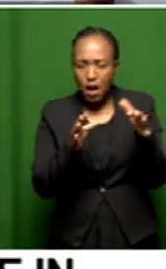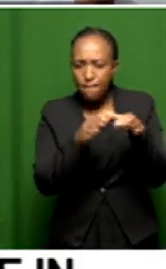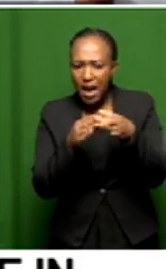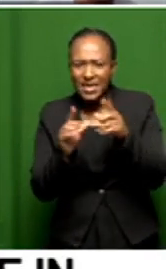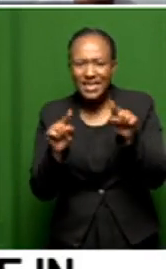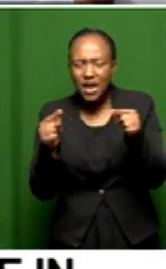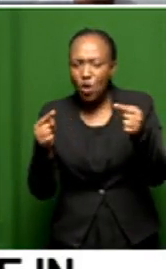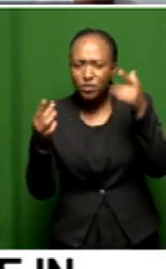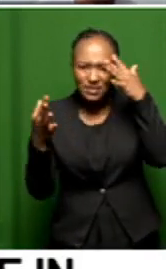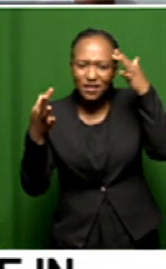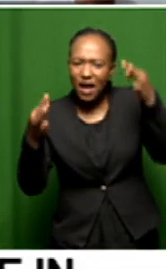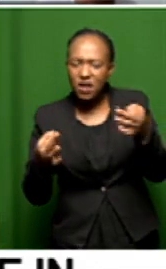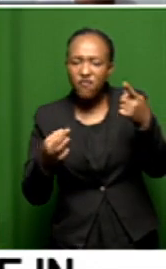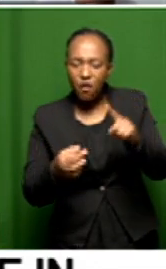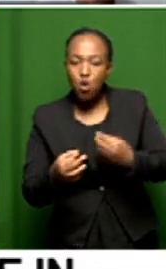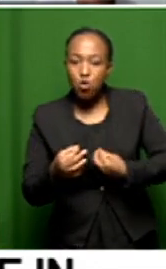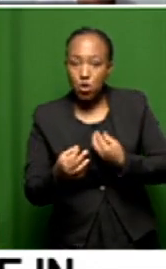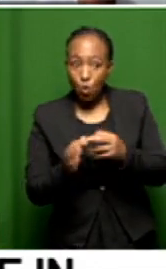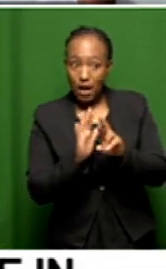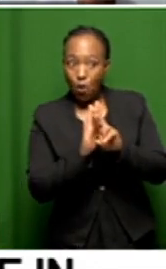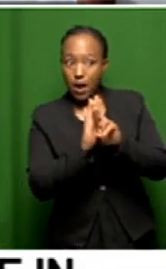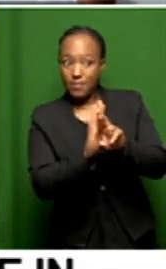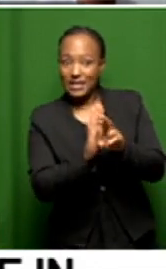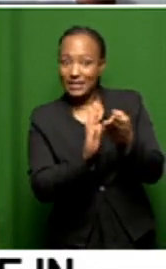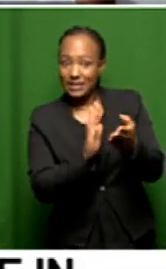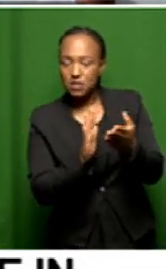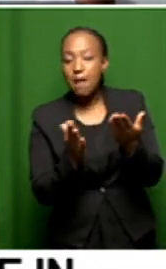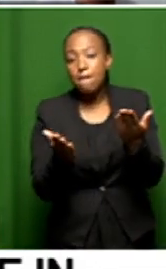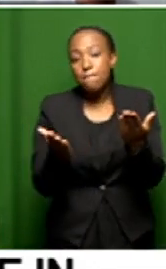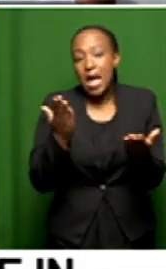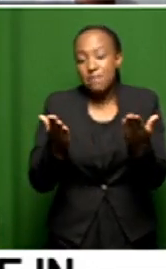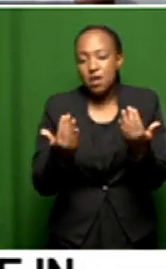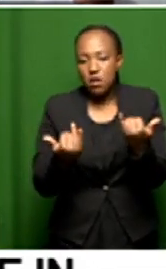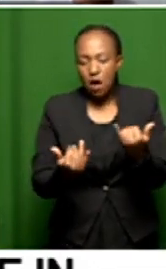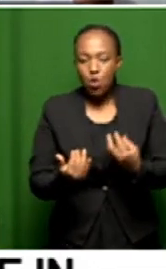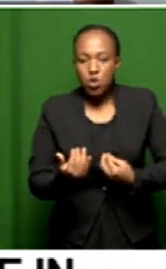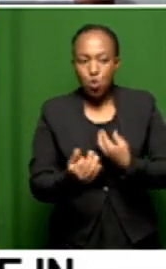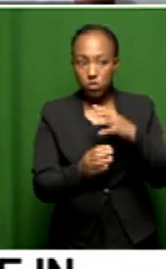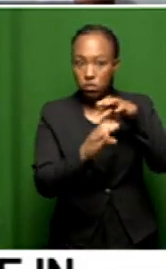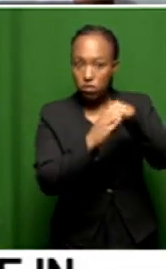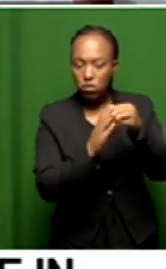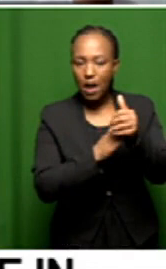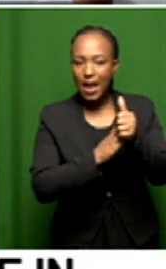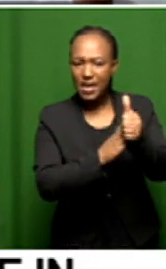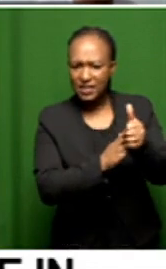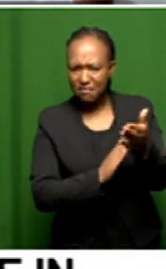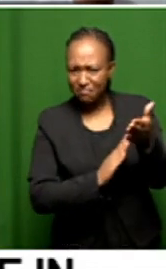for the youth when there's no representation. So I think maybe, having people our age in leadership position maybe might kind